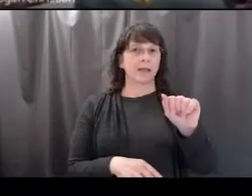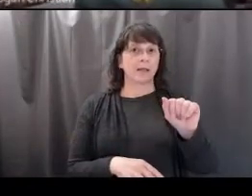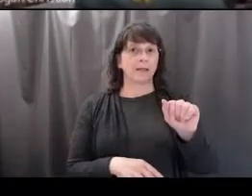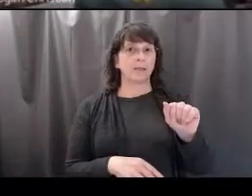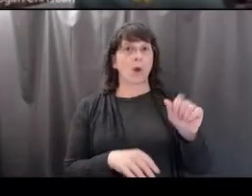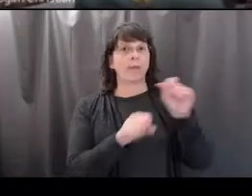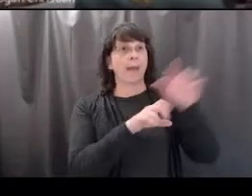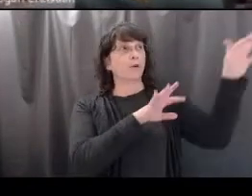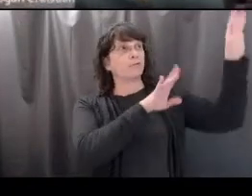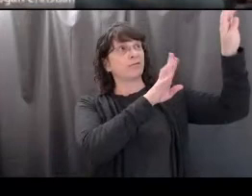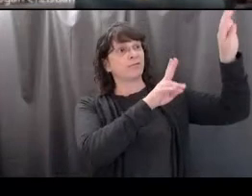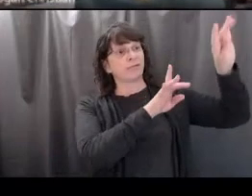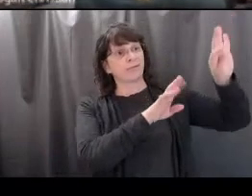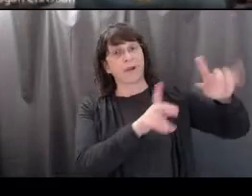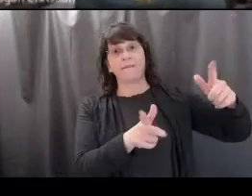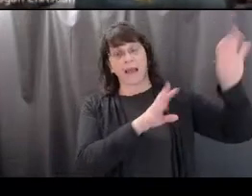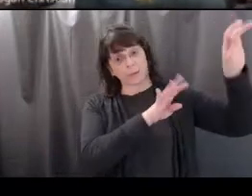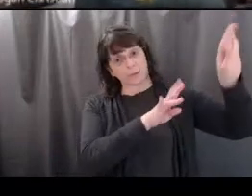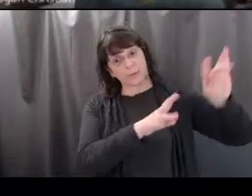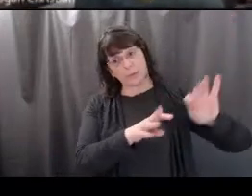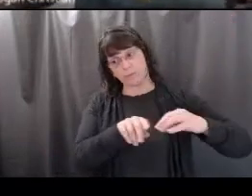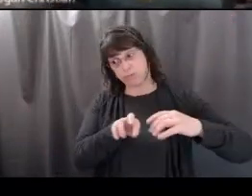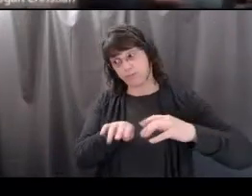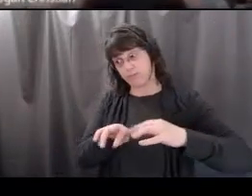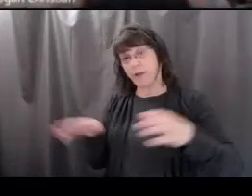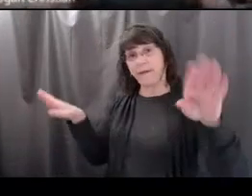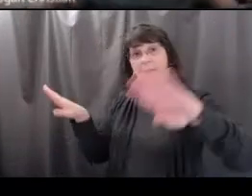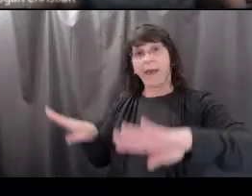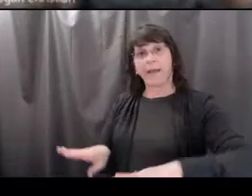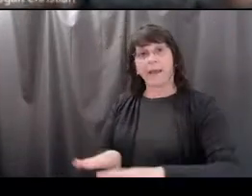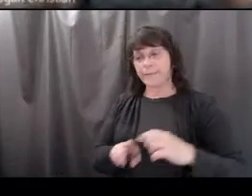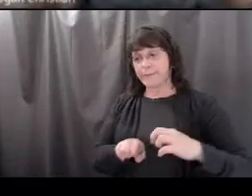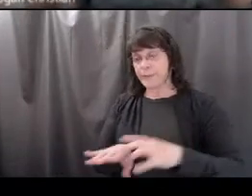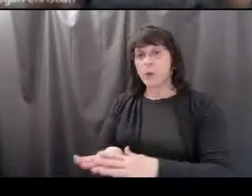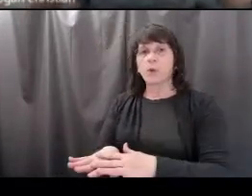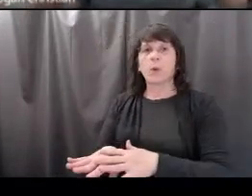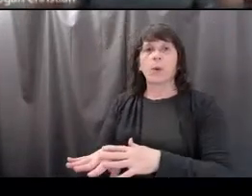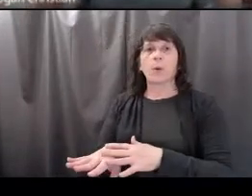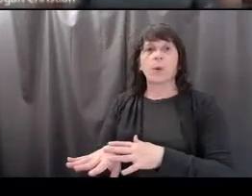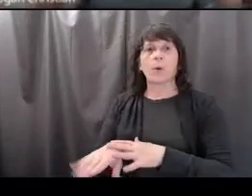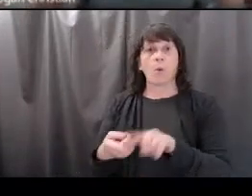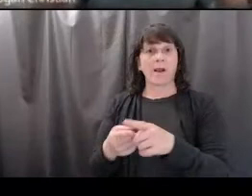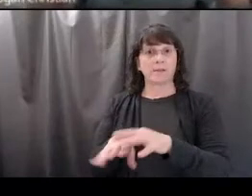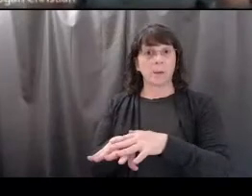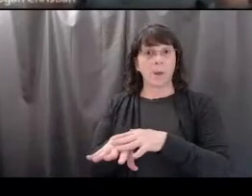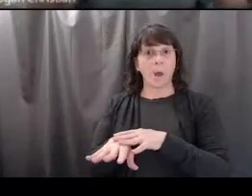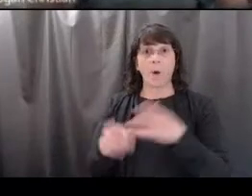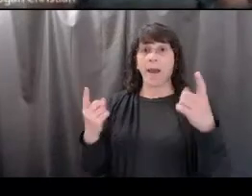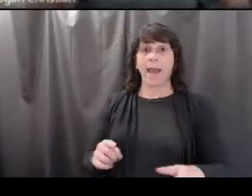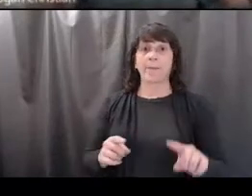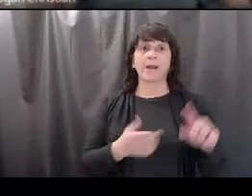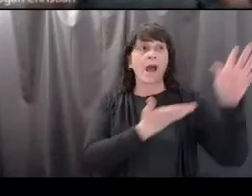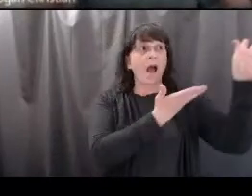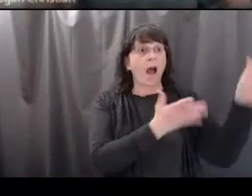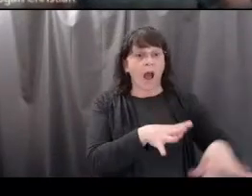mountains where they're moving quickly and then come out into valleys, they slow down. And as they do that, all the sediment that